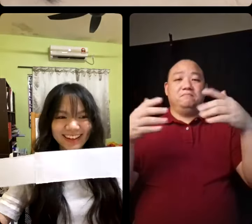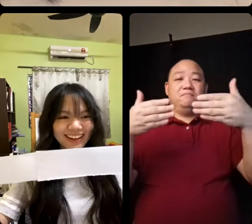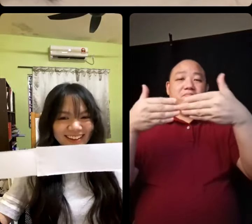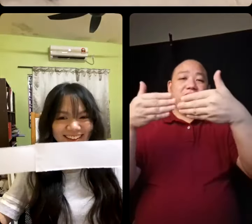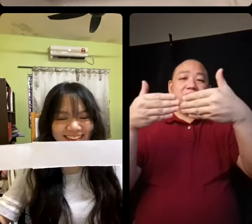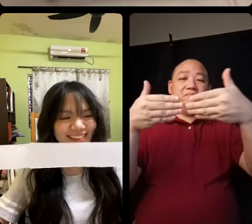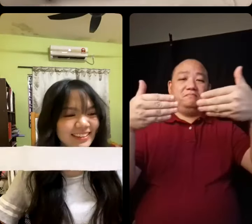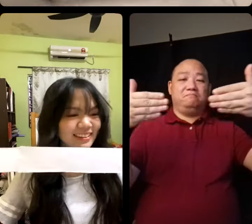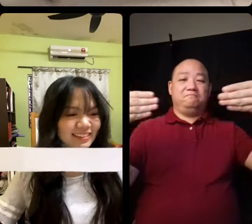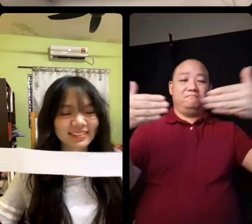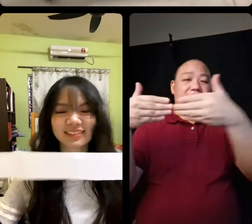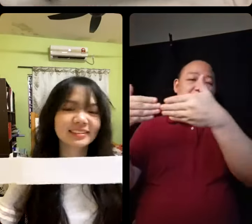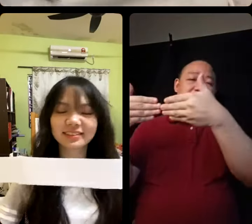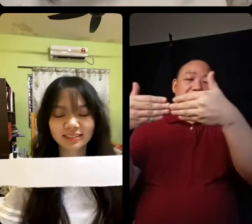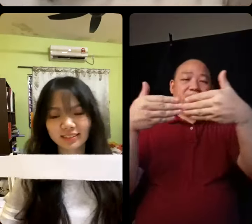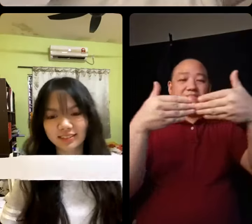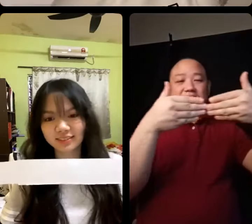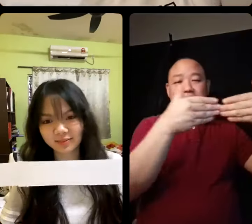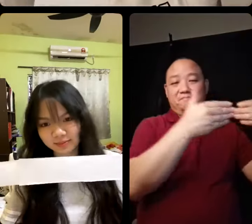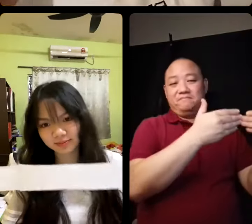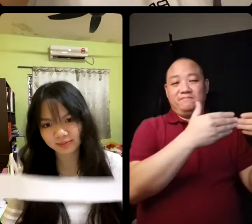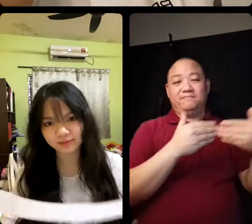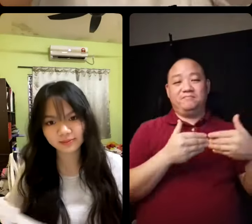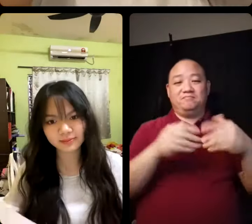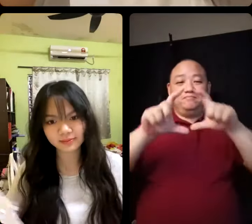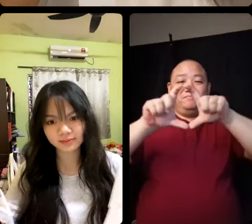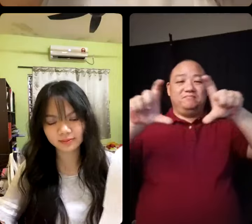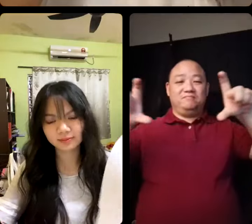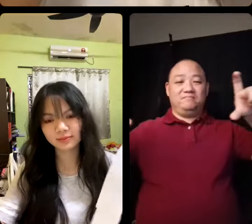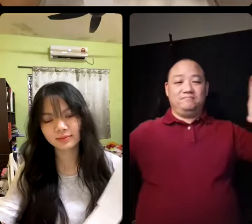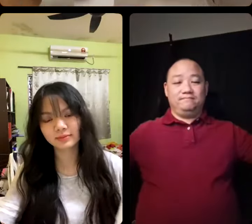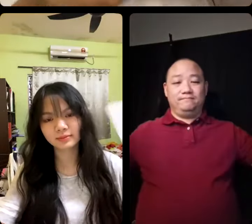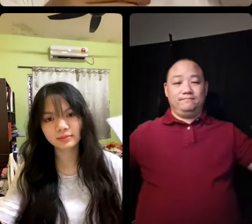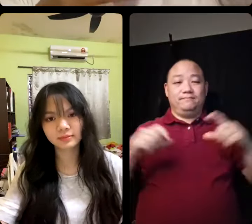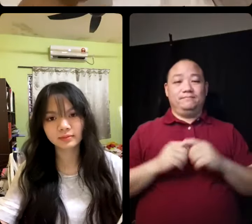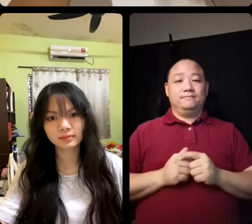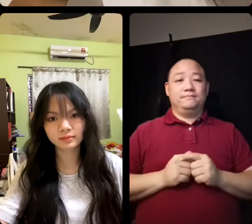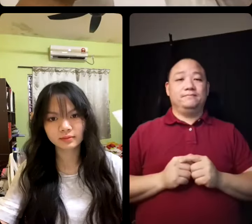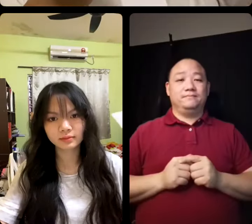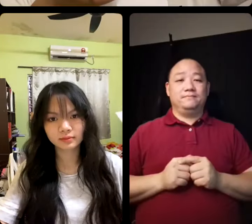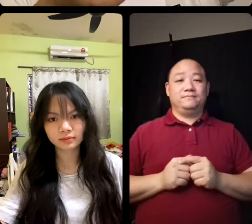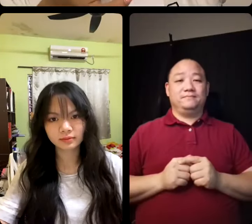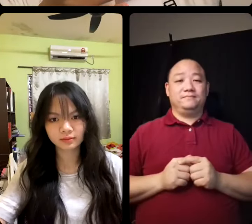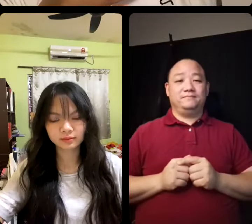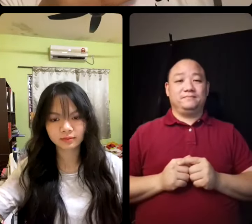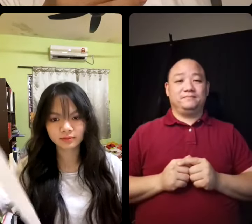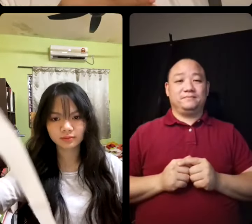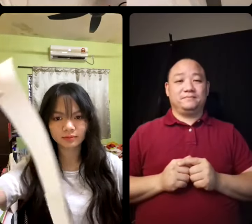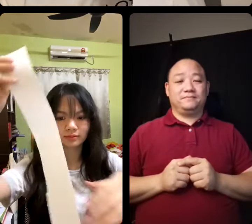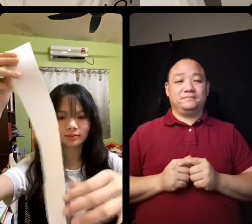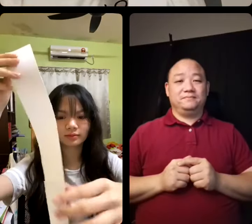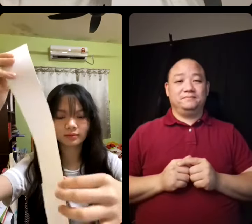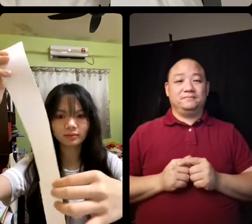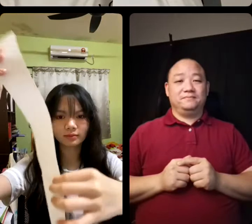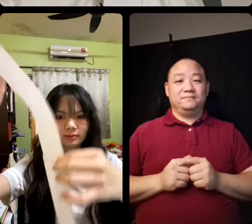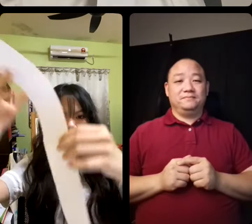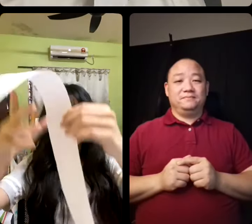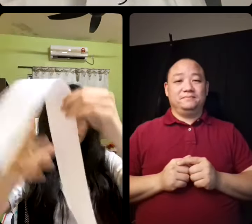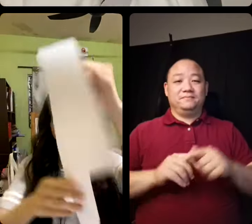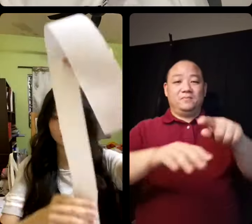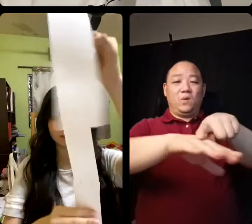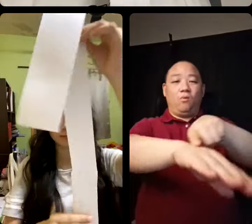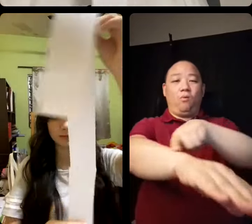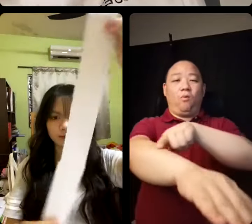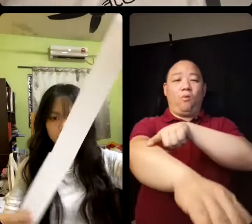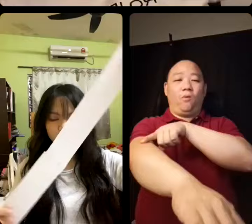have it. Yes. Okay, so stick three of these together. Okay, and make a very long paper stripes here.